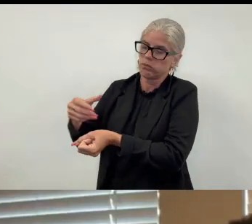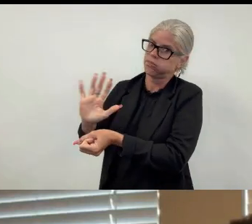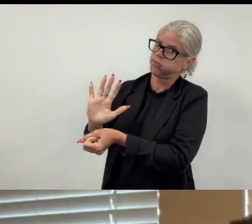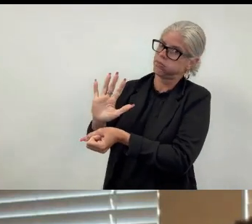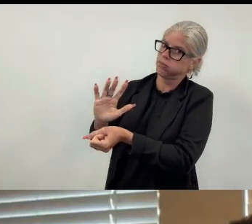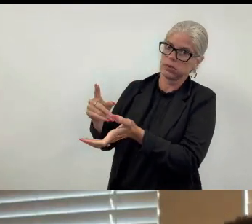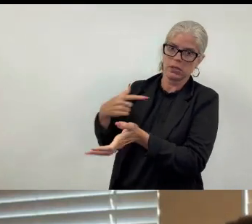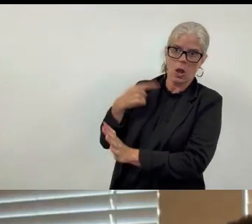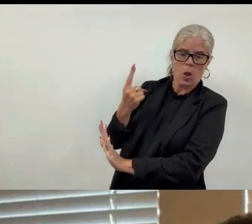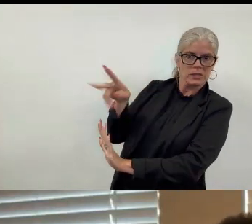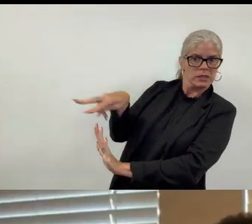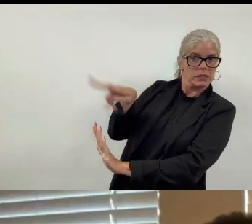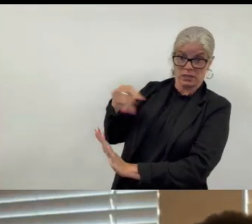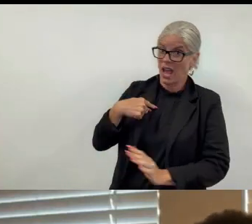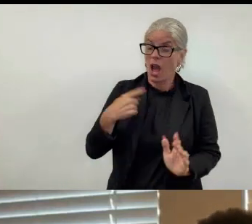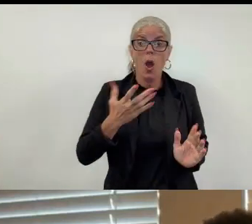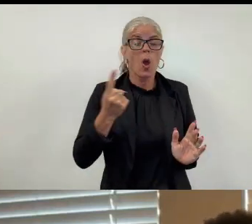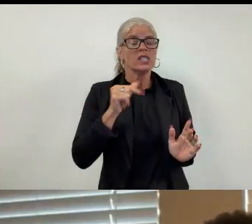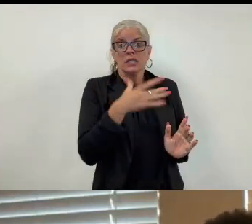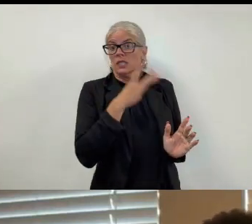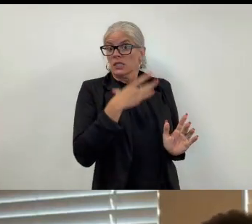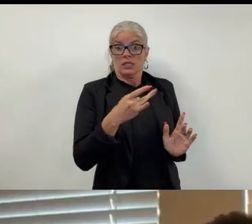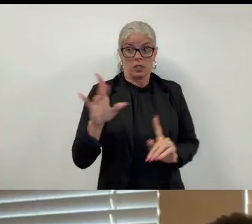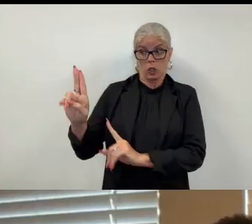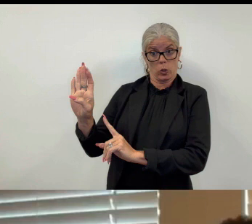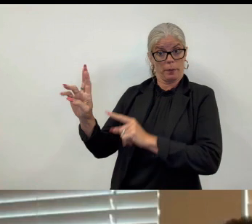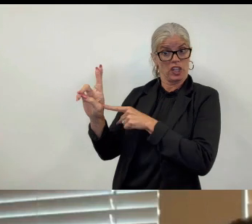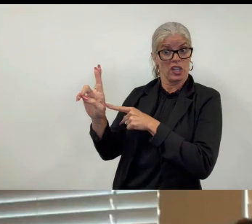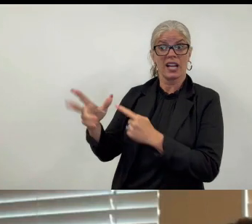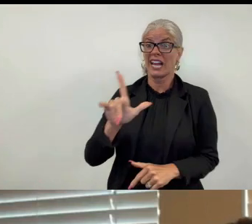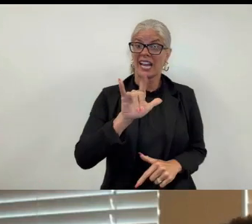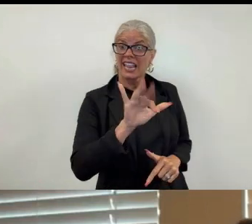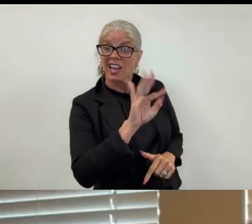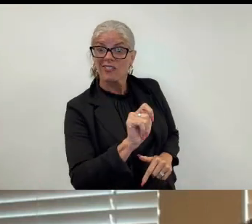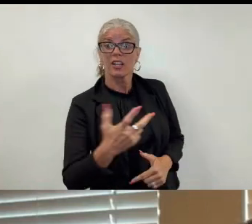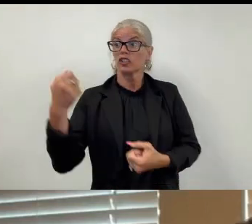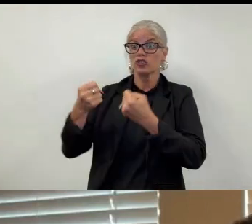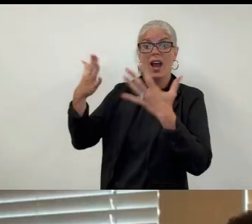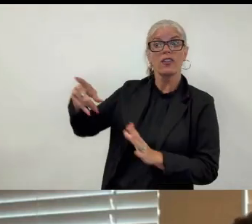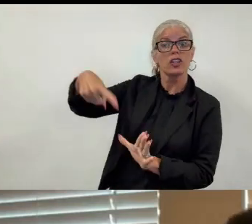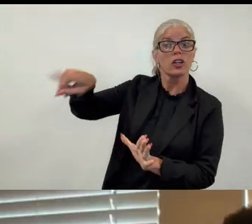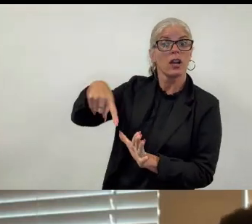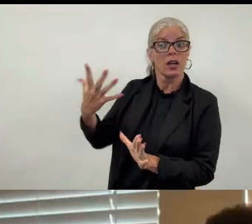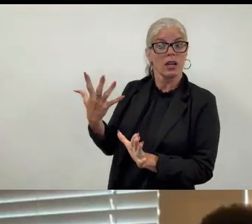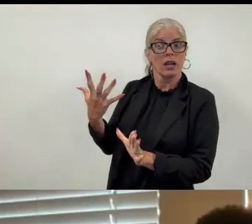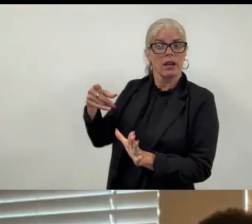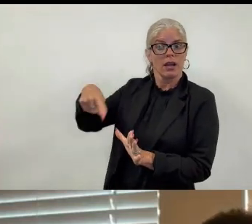trunk. Like that is the stuff of my nightmares. I've had so many issues with Uber drivers, Lyft drivers, any kind of ride share where,